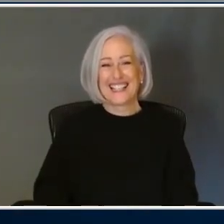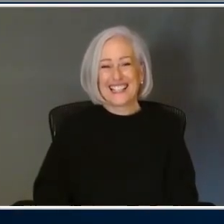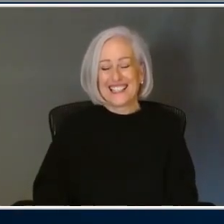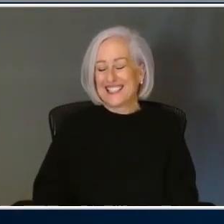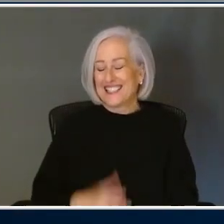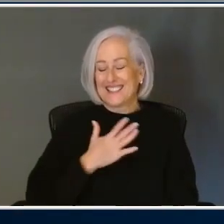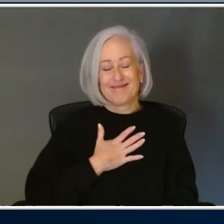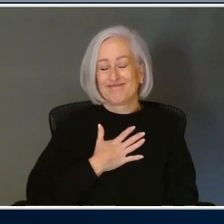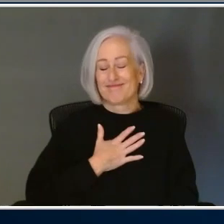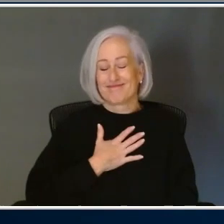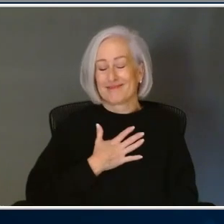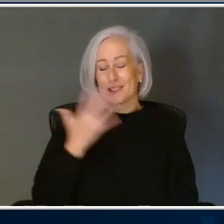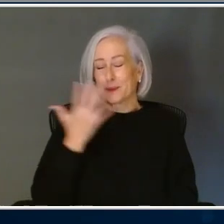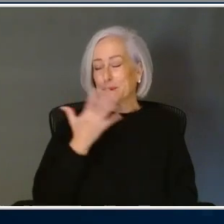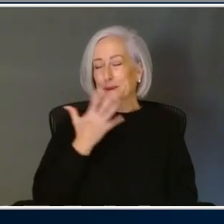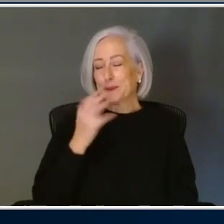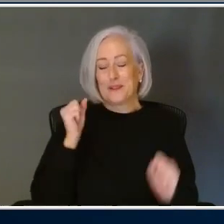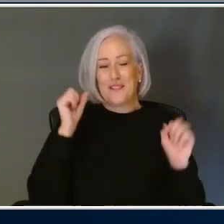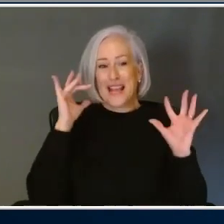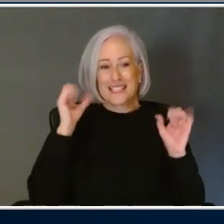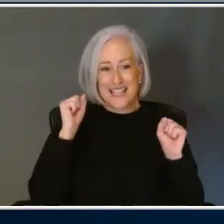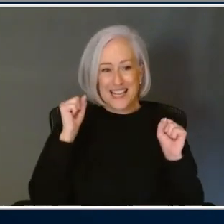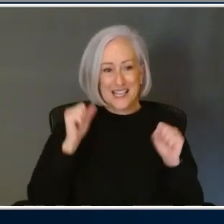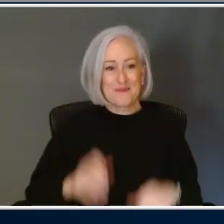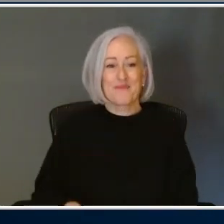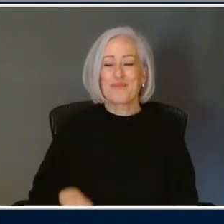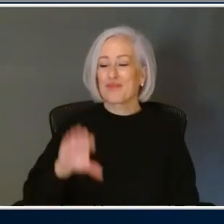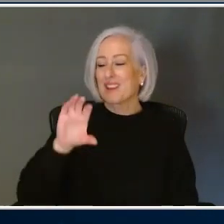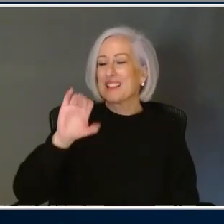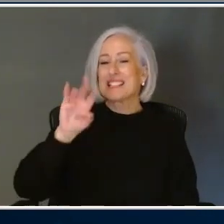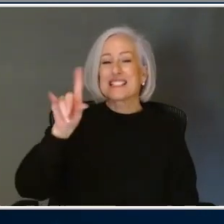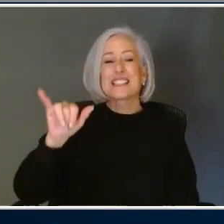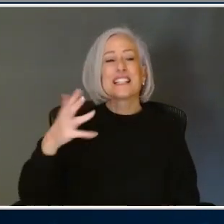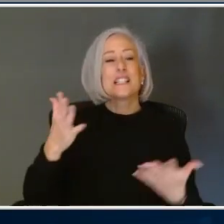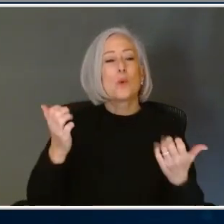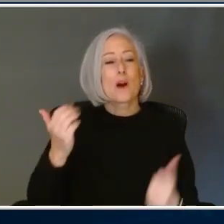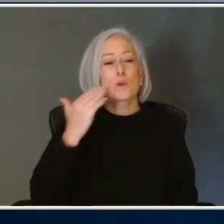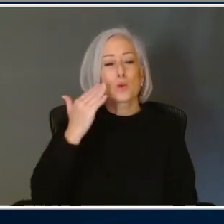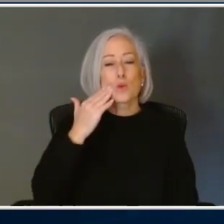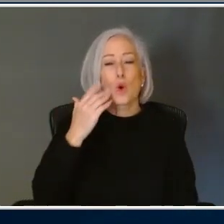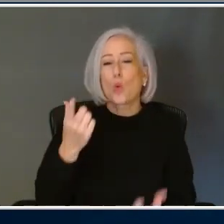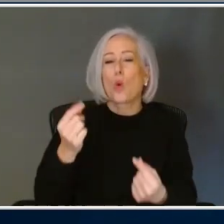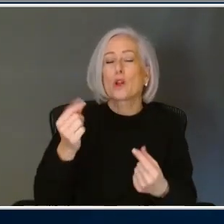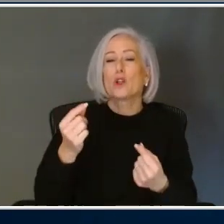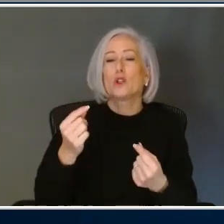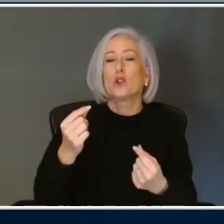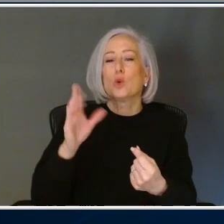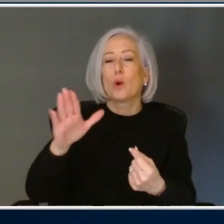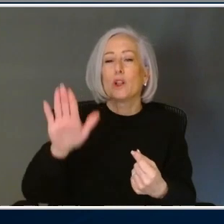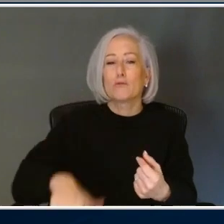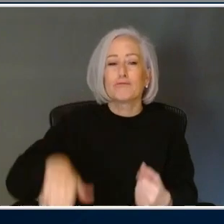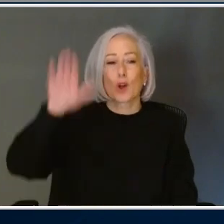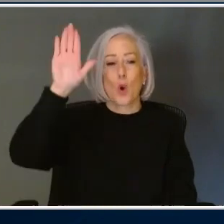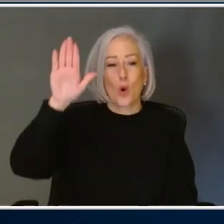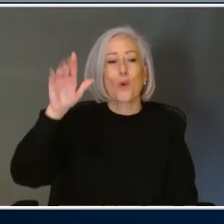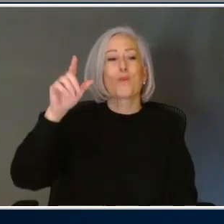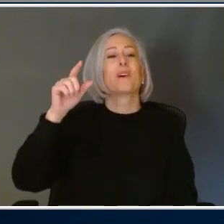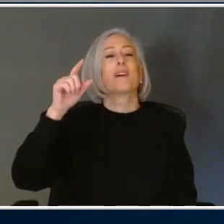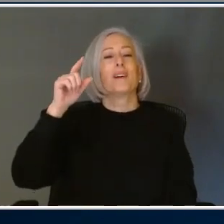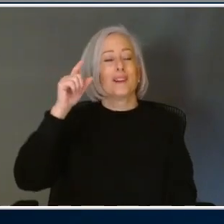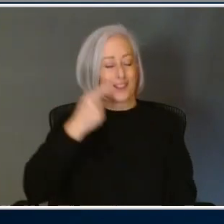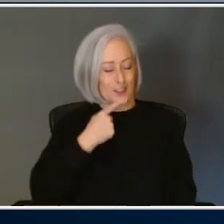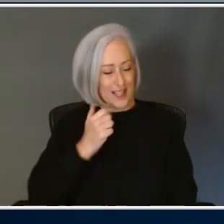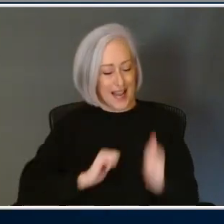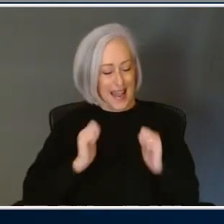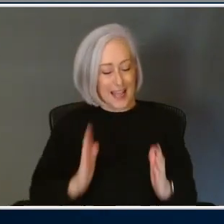It's fascinating. Cindy wants to know, she asked what you wanted to do when you get older. You said be an actor. I was thinking you were going to be an endovascular